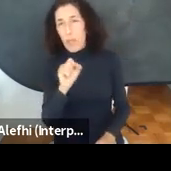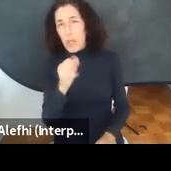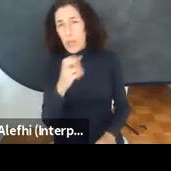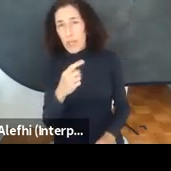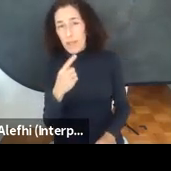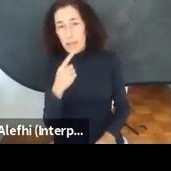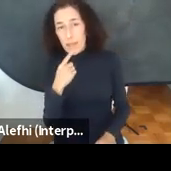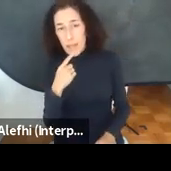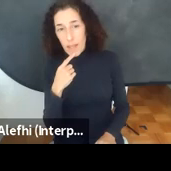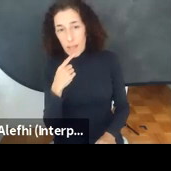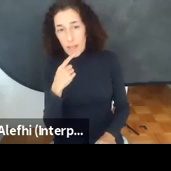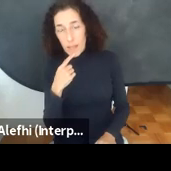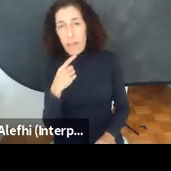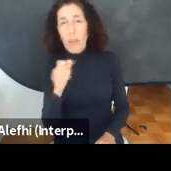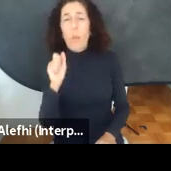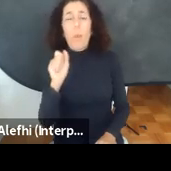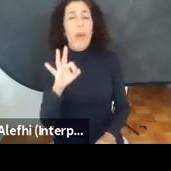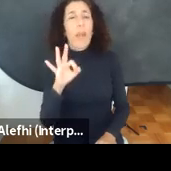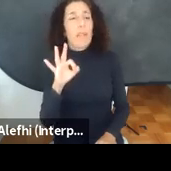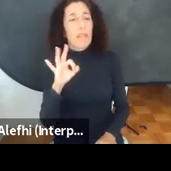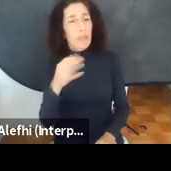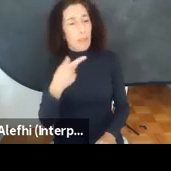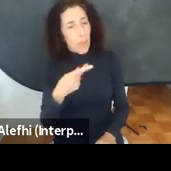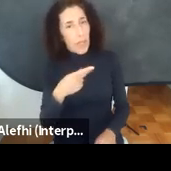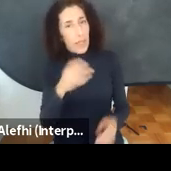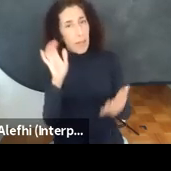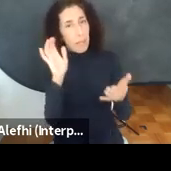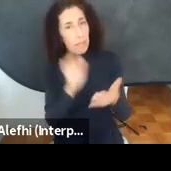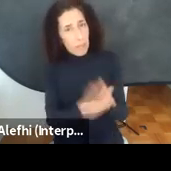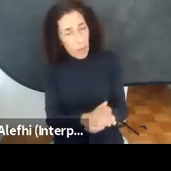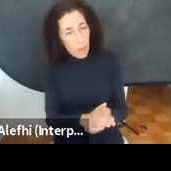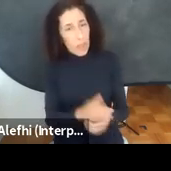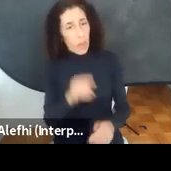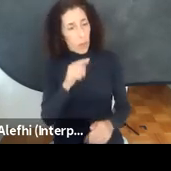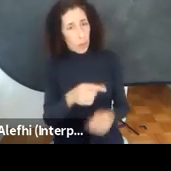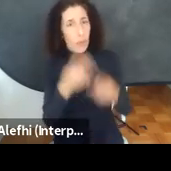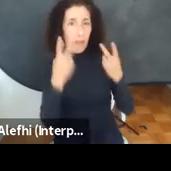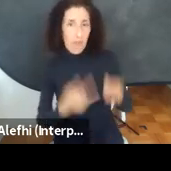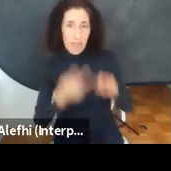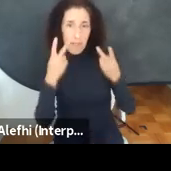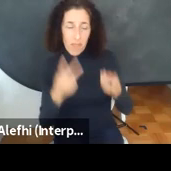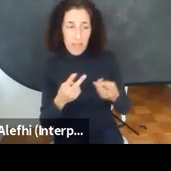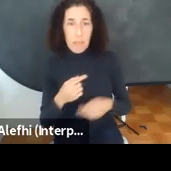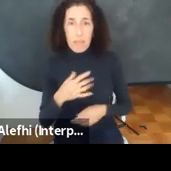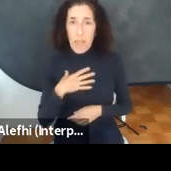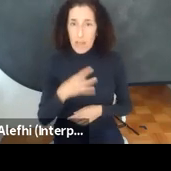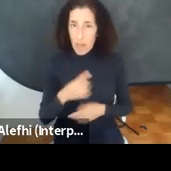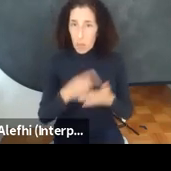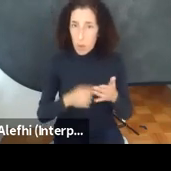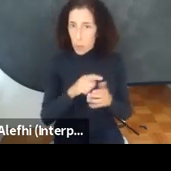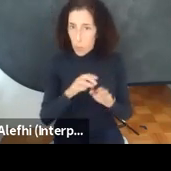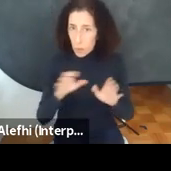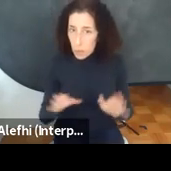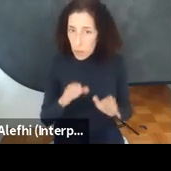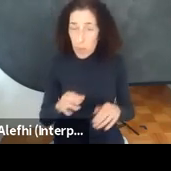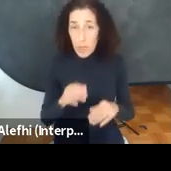what if we were to get married? Because you come over and visit me, and I like what you're doing, and I really like that. So she wanted to